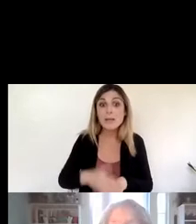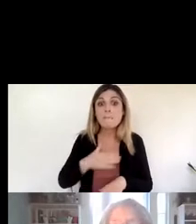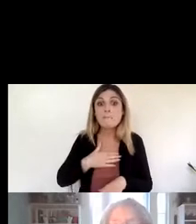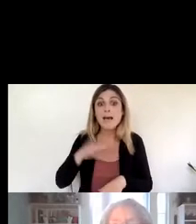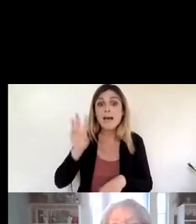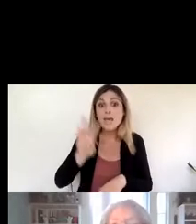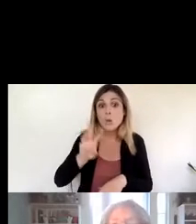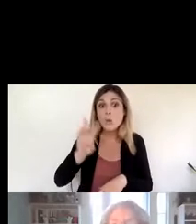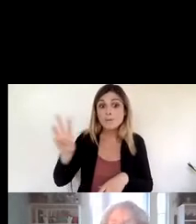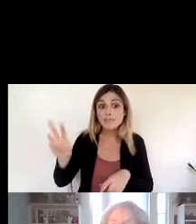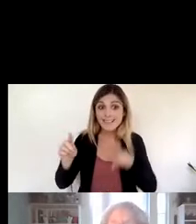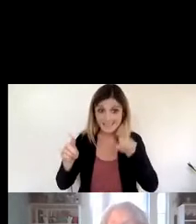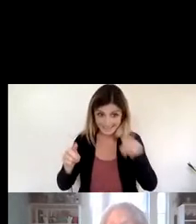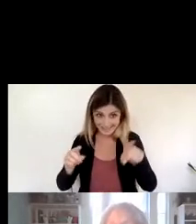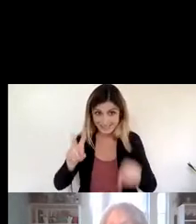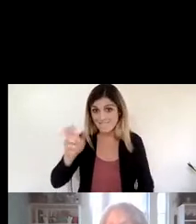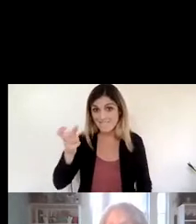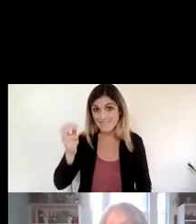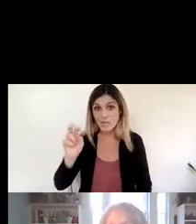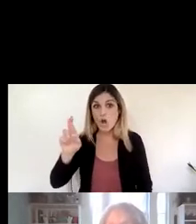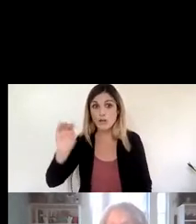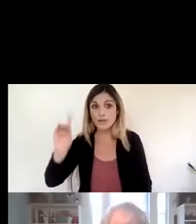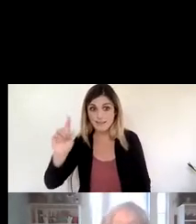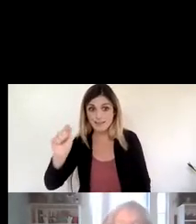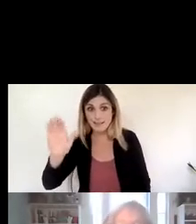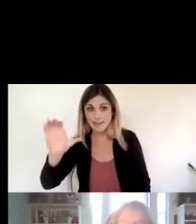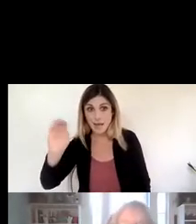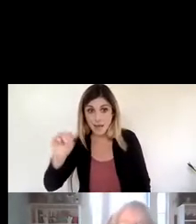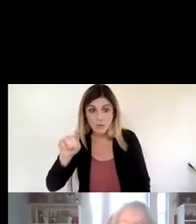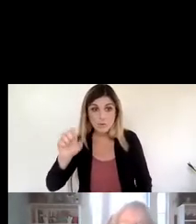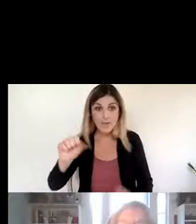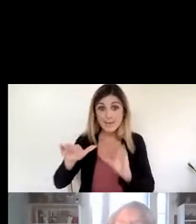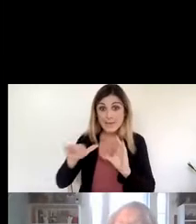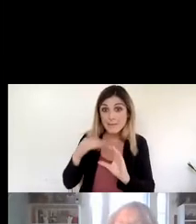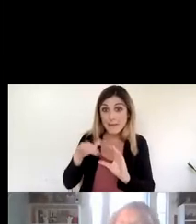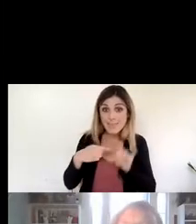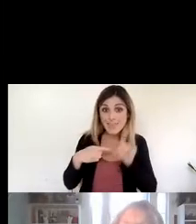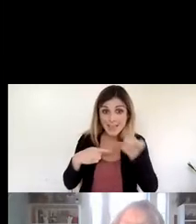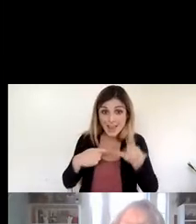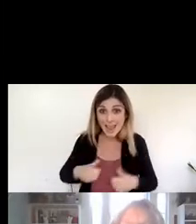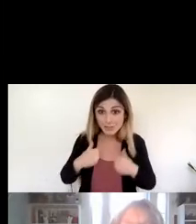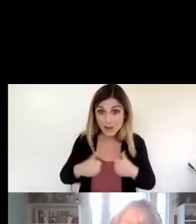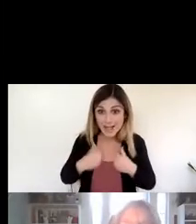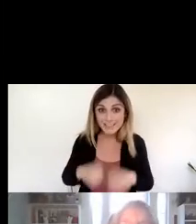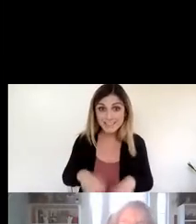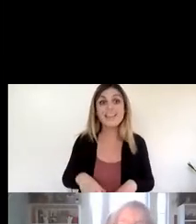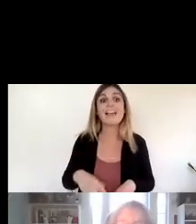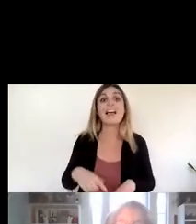theveganrd.com. You can email me at jennymessina@gmail.com. I am The Vegan RD on Facebook and